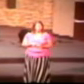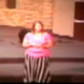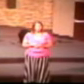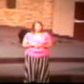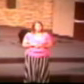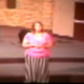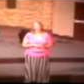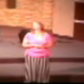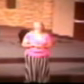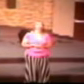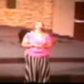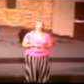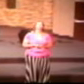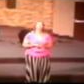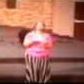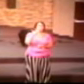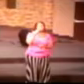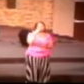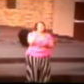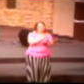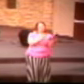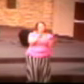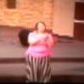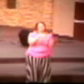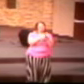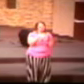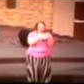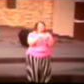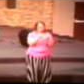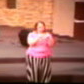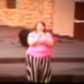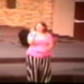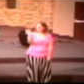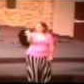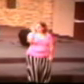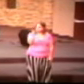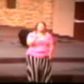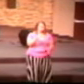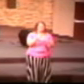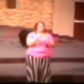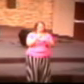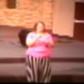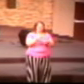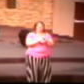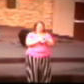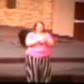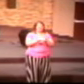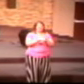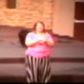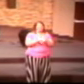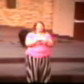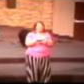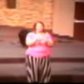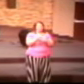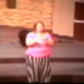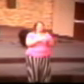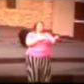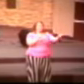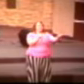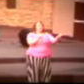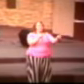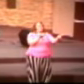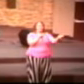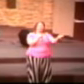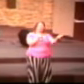You know what college football team is the most annoying college football team on the planet? No, it's not Notre